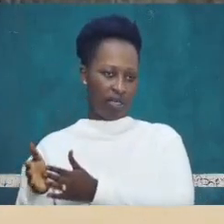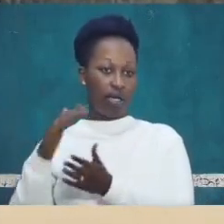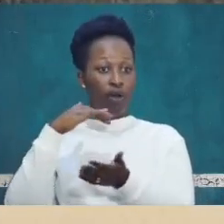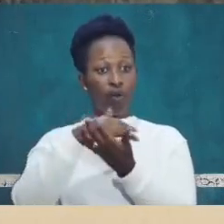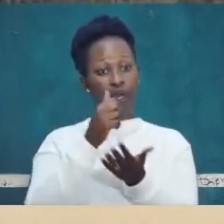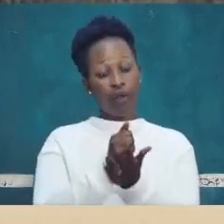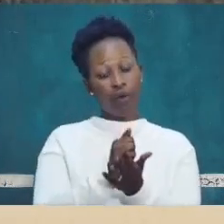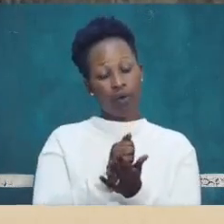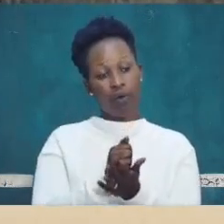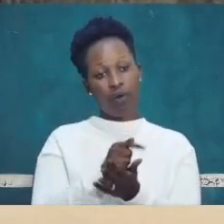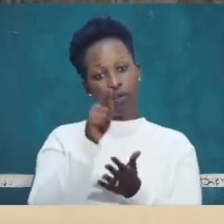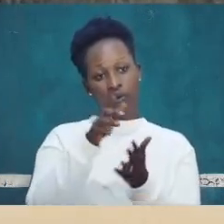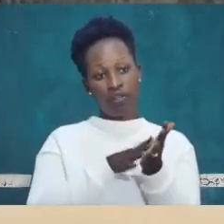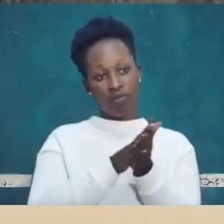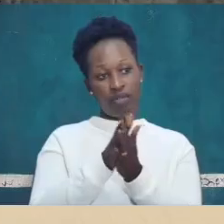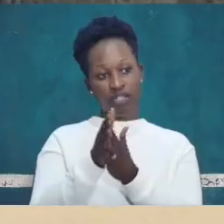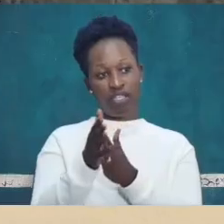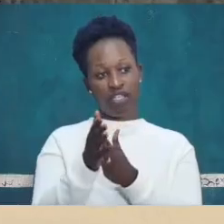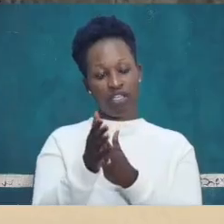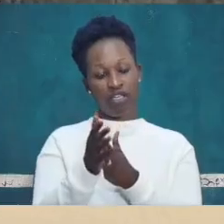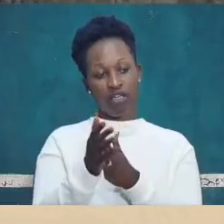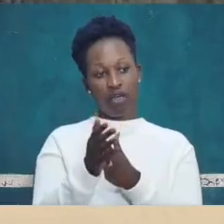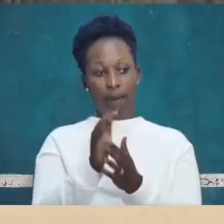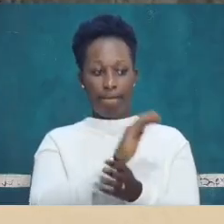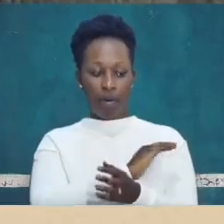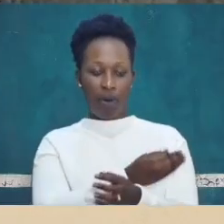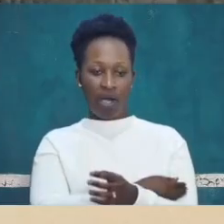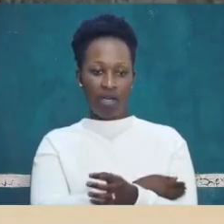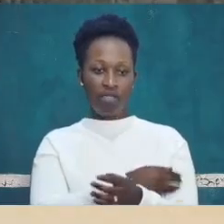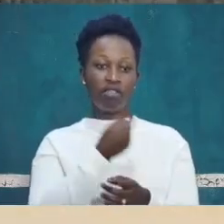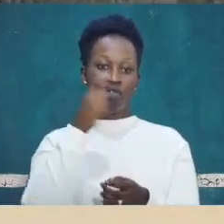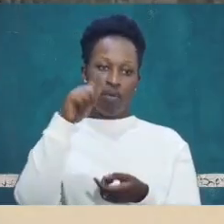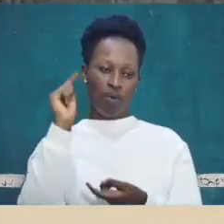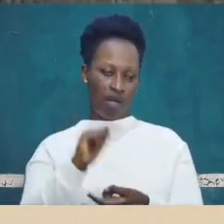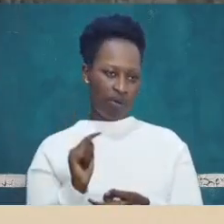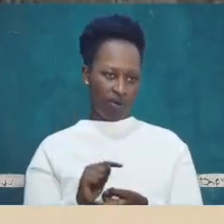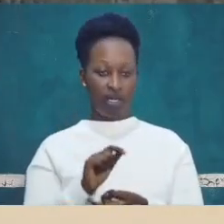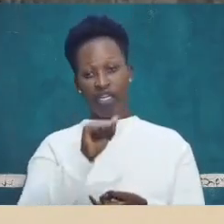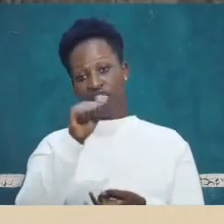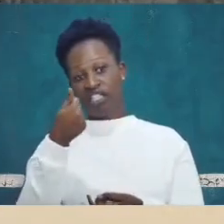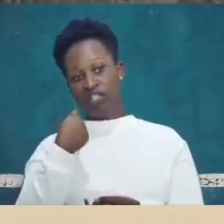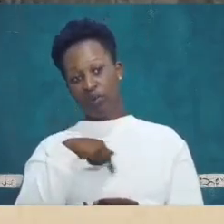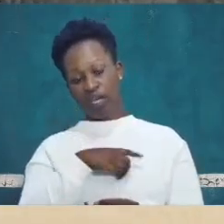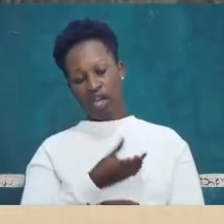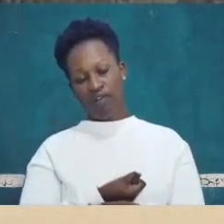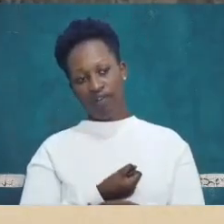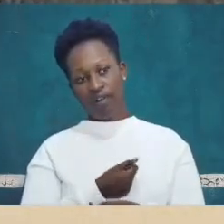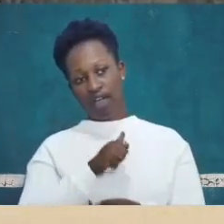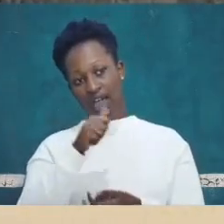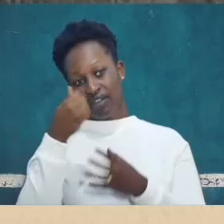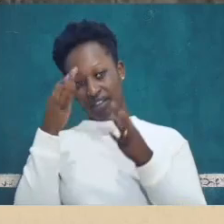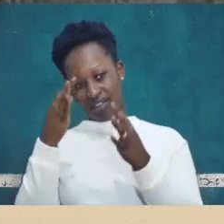because your spending power is very low or is reduced. So we have other